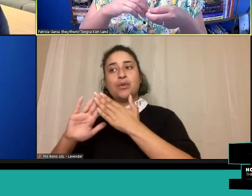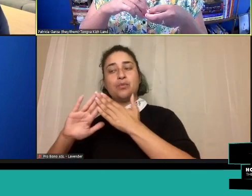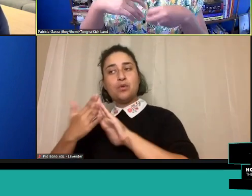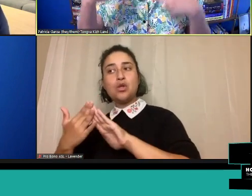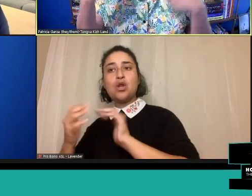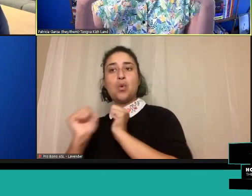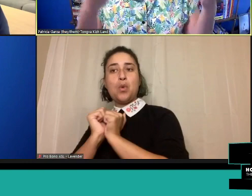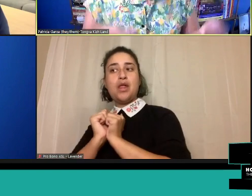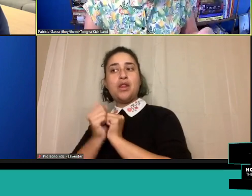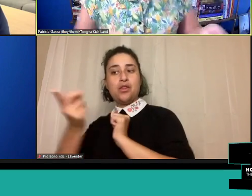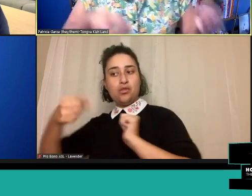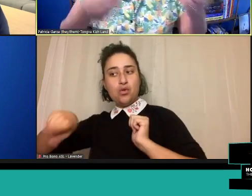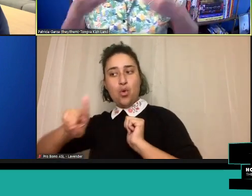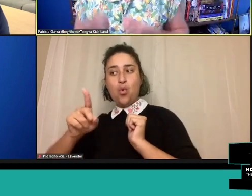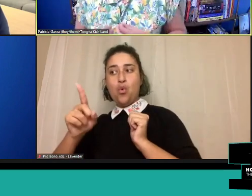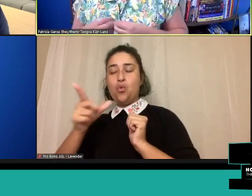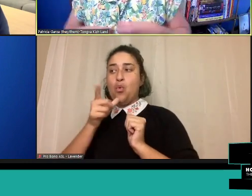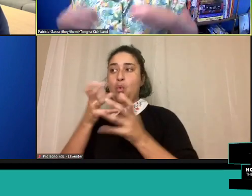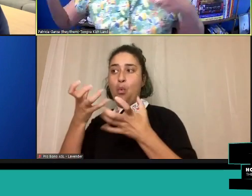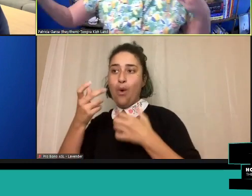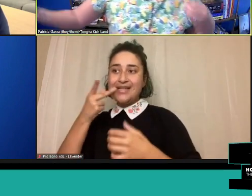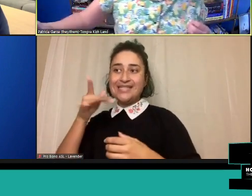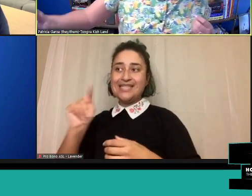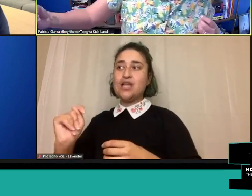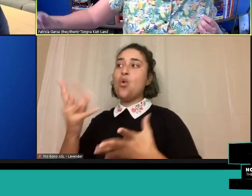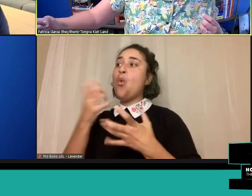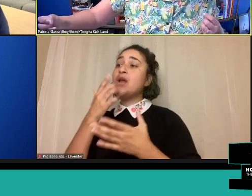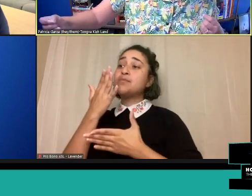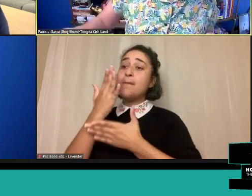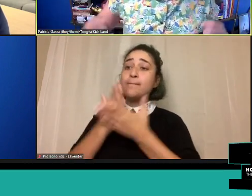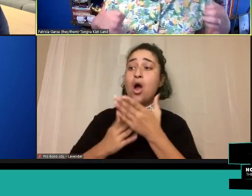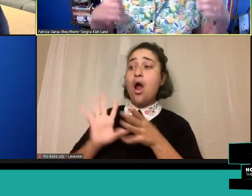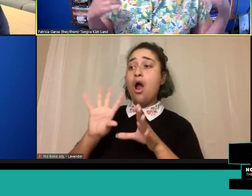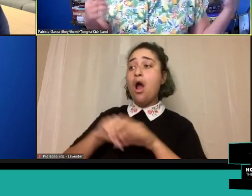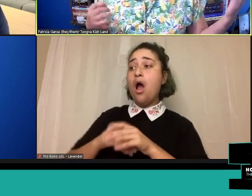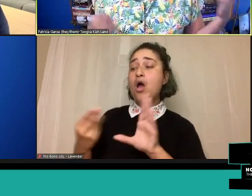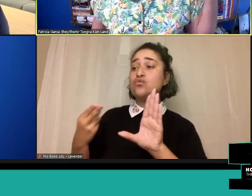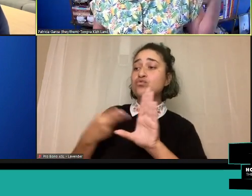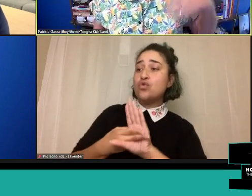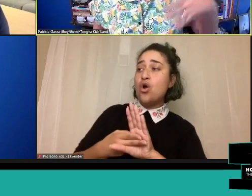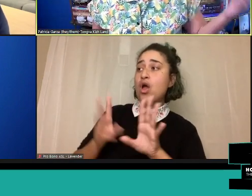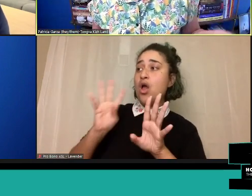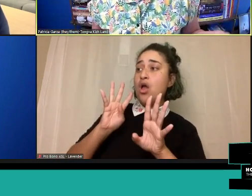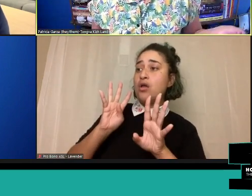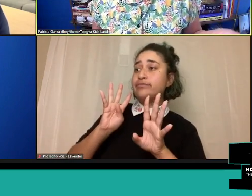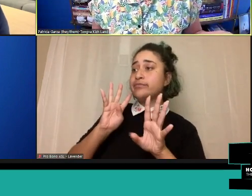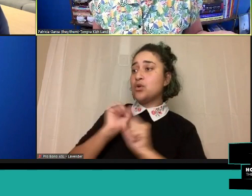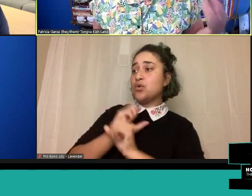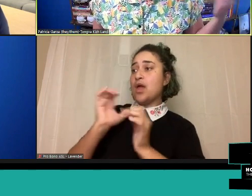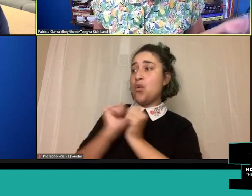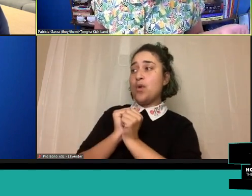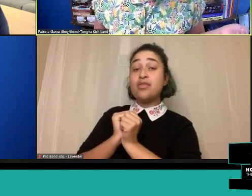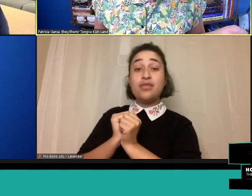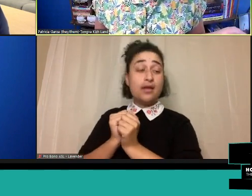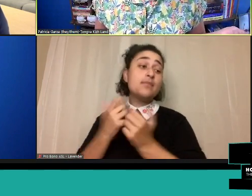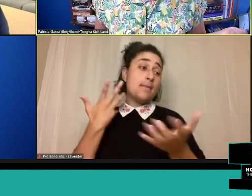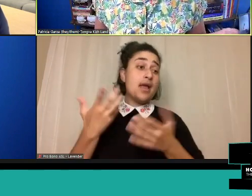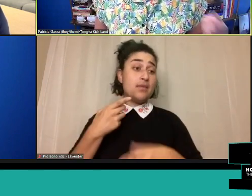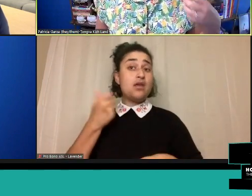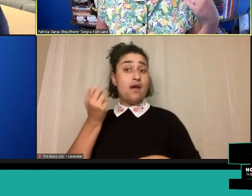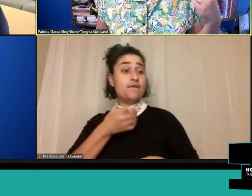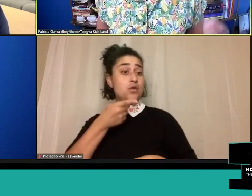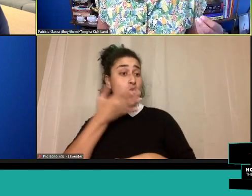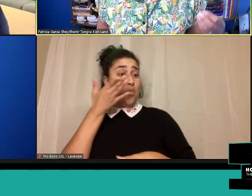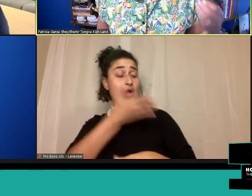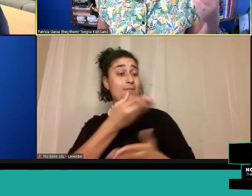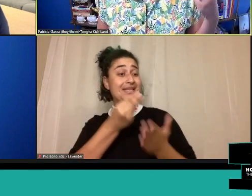who want to see it, who want to be in it, who want to create it alongside you. And yes, some of those will be ticket buyers, absolutely. But